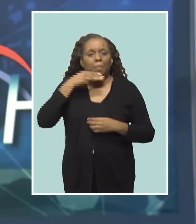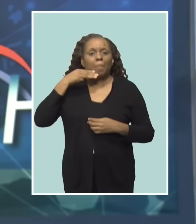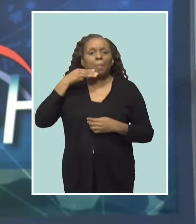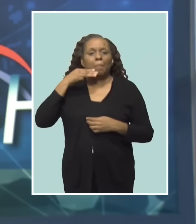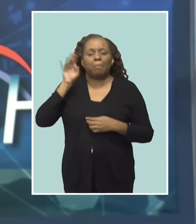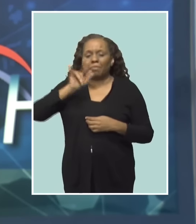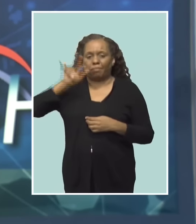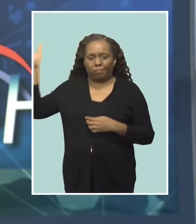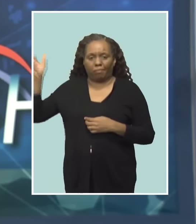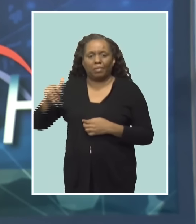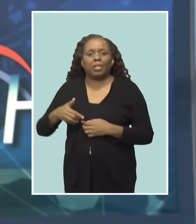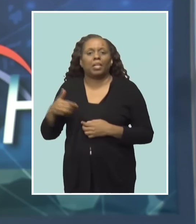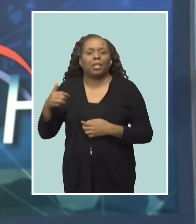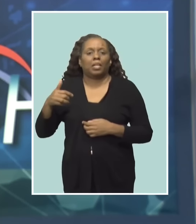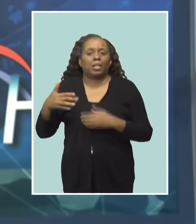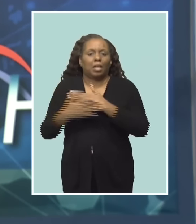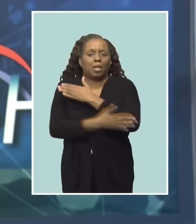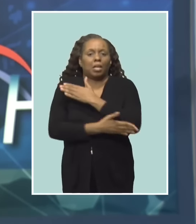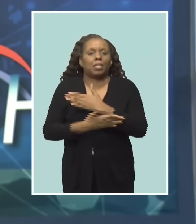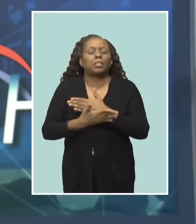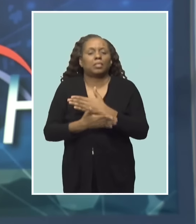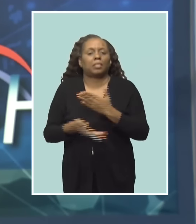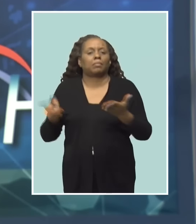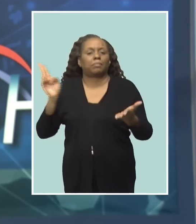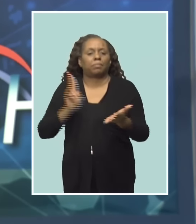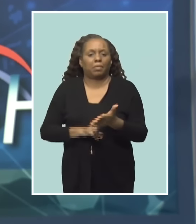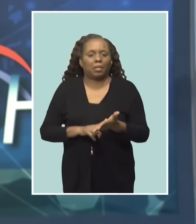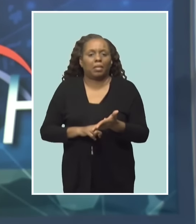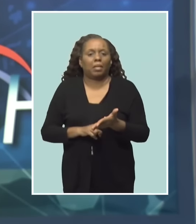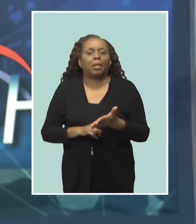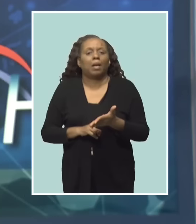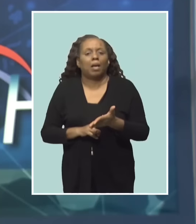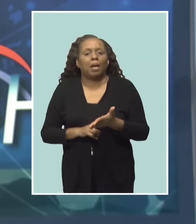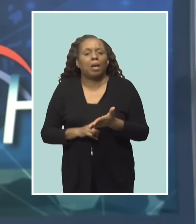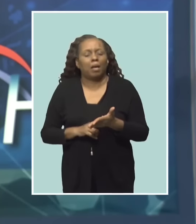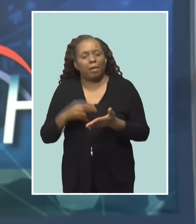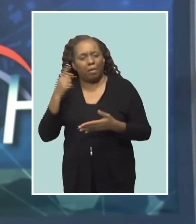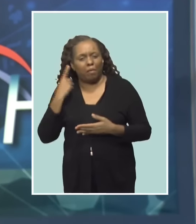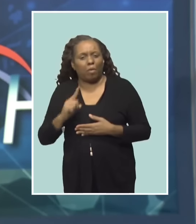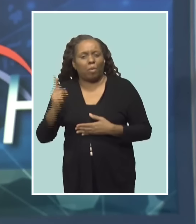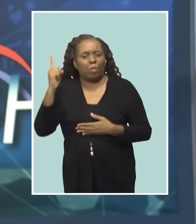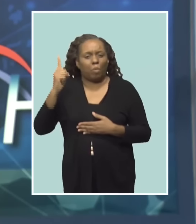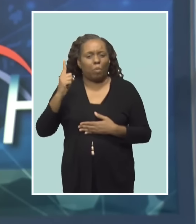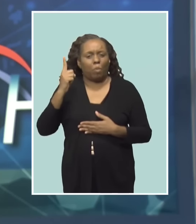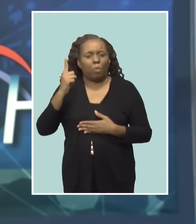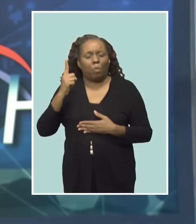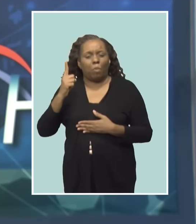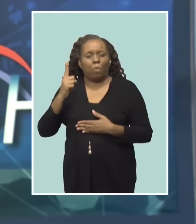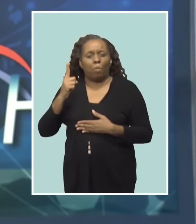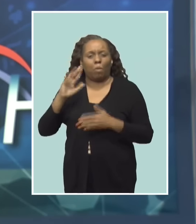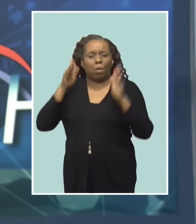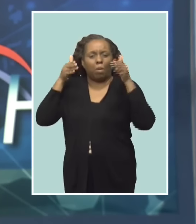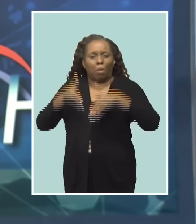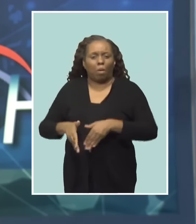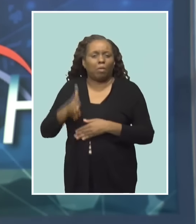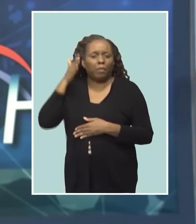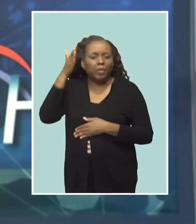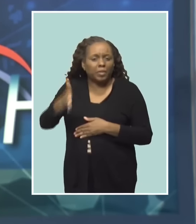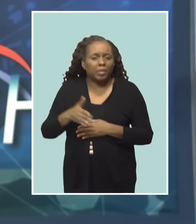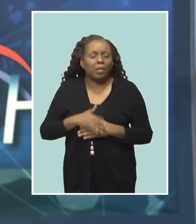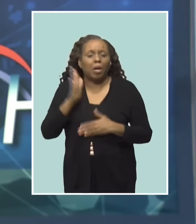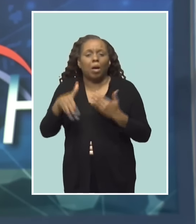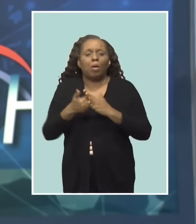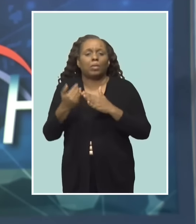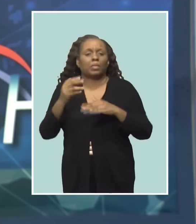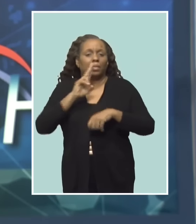adopted the APIA Commonwealth Ocean Declaration for One Resilient Common Future, which calls on all Commonwealth nations to